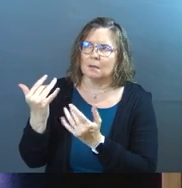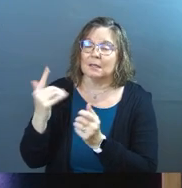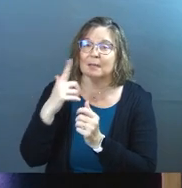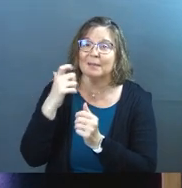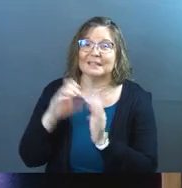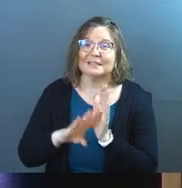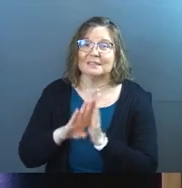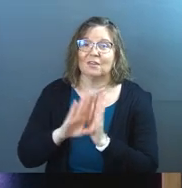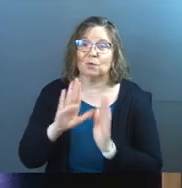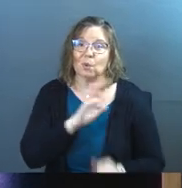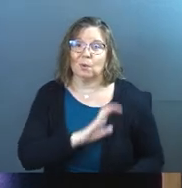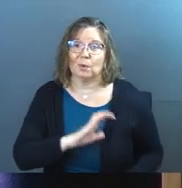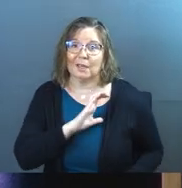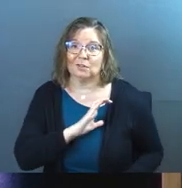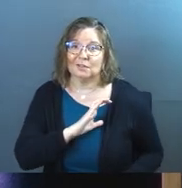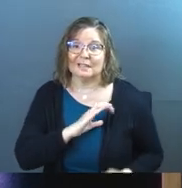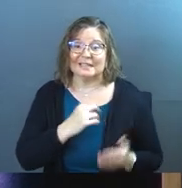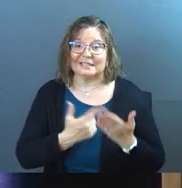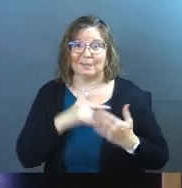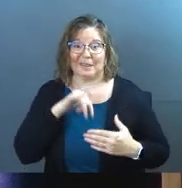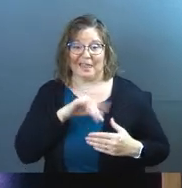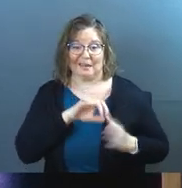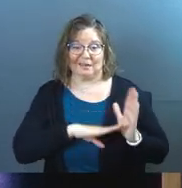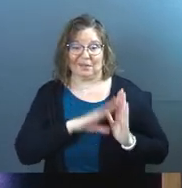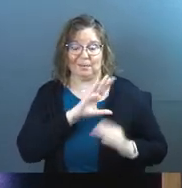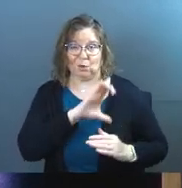the blessing that you're asking for sometimes.